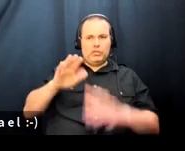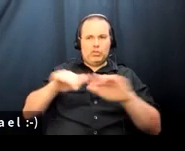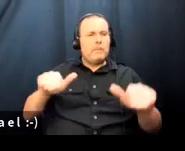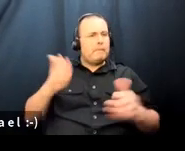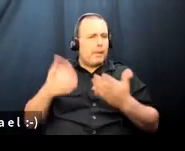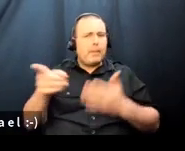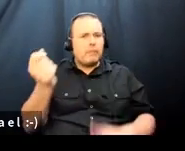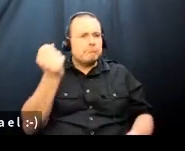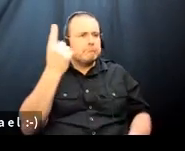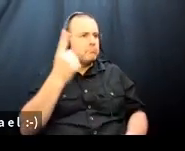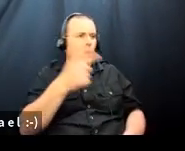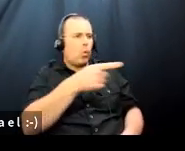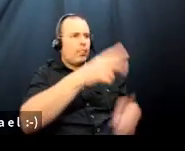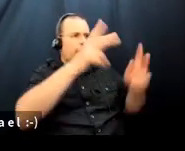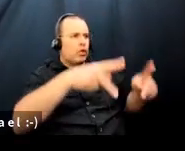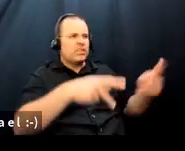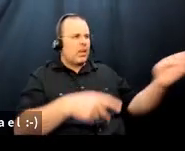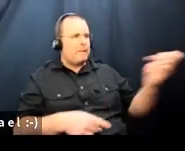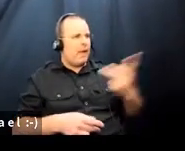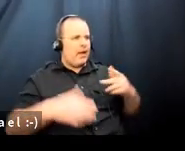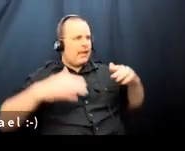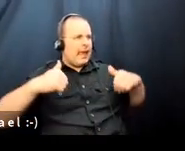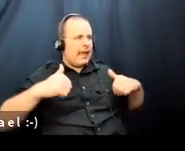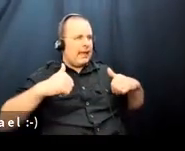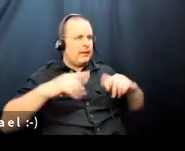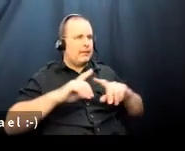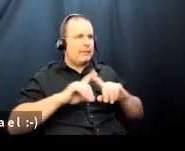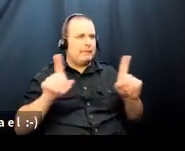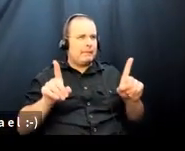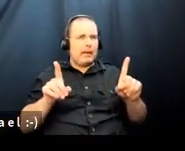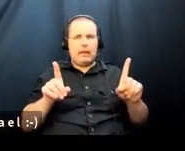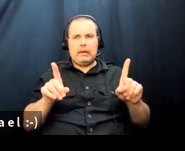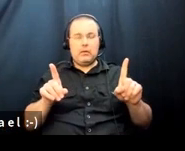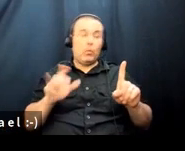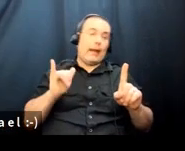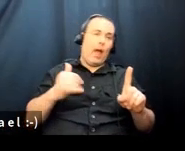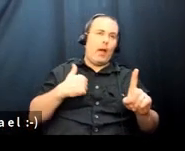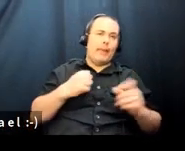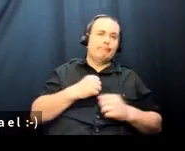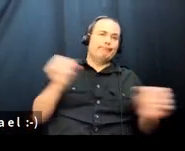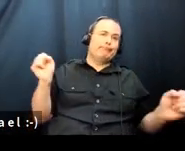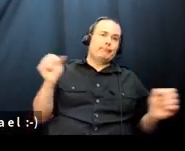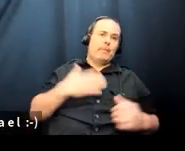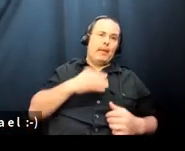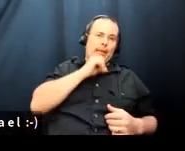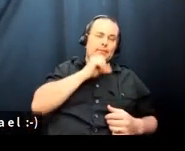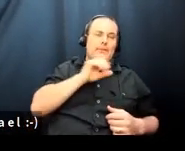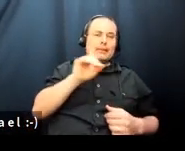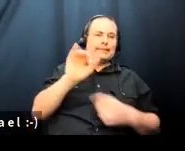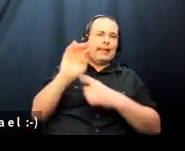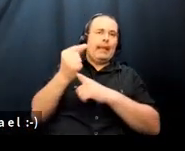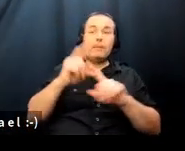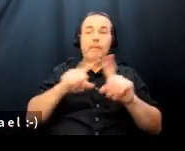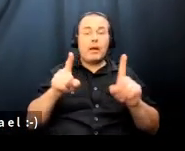come back, but they may be sort of like, now I'm dating myself, but the Road Runner cartoon.